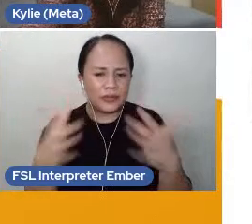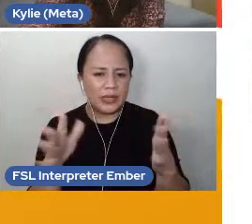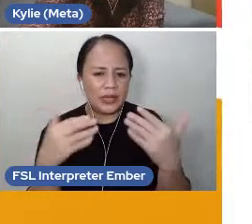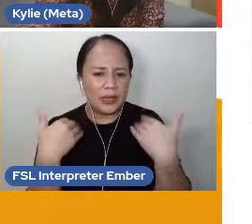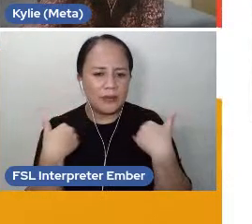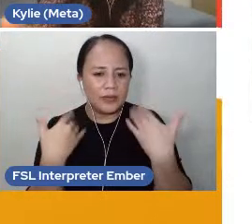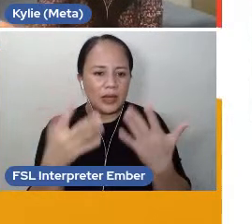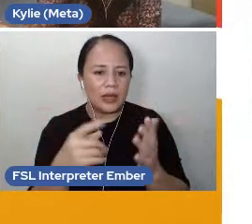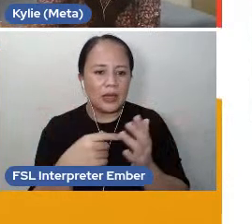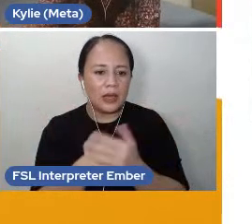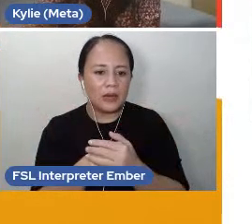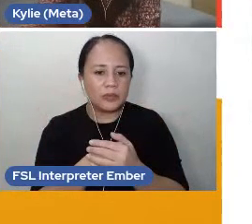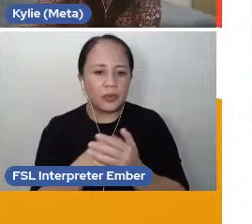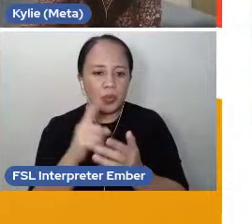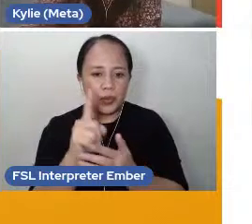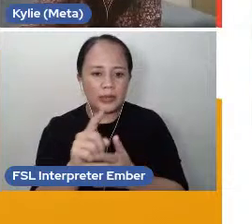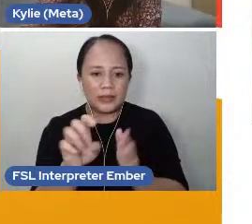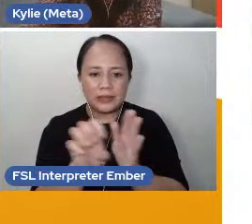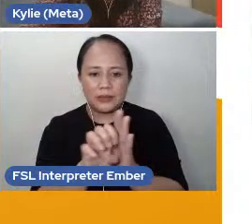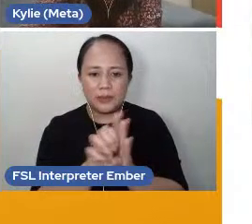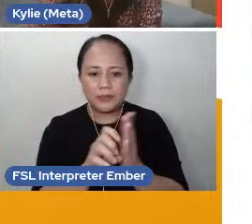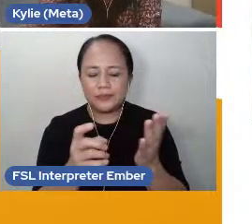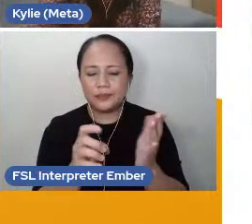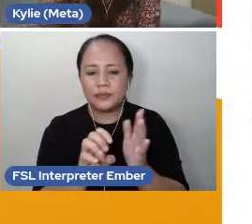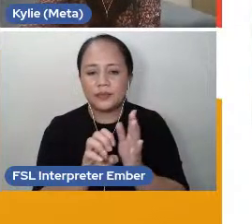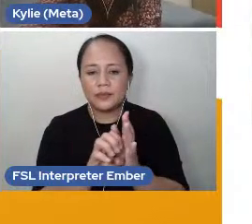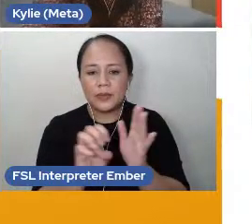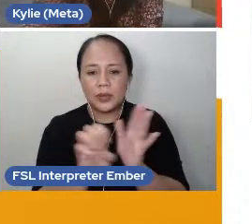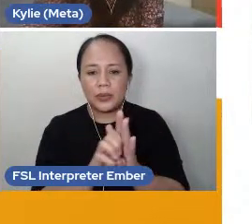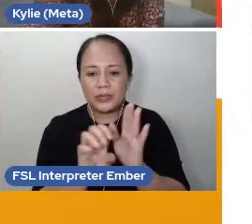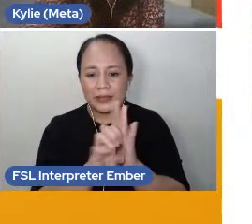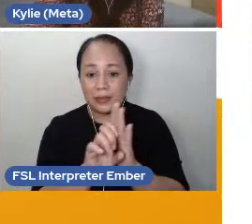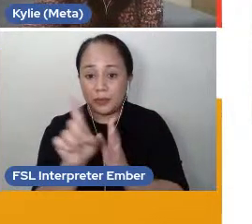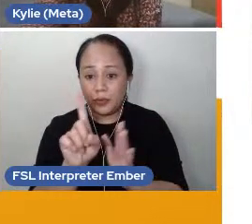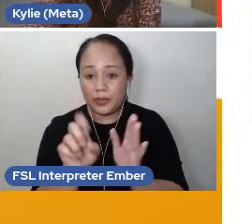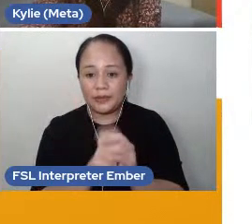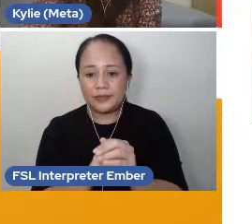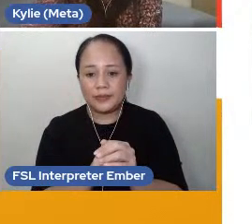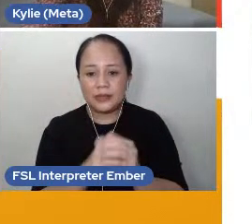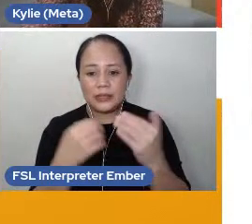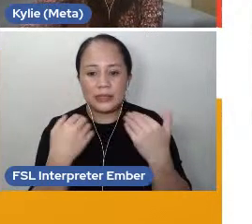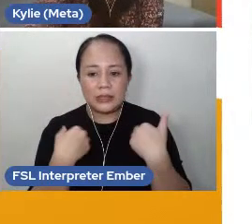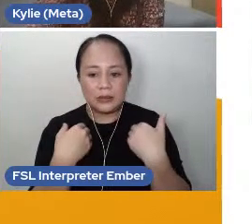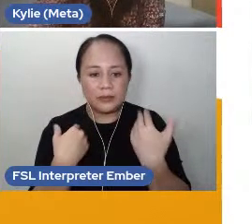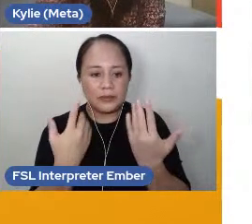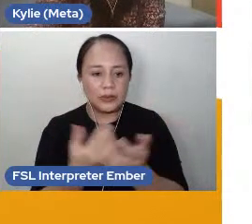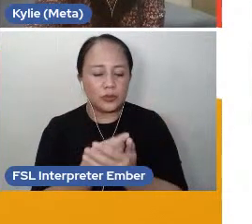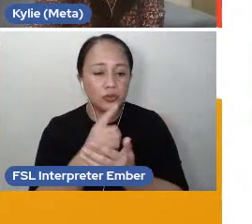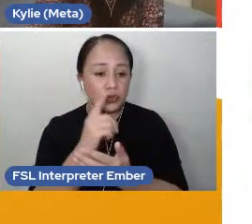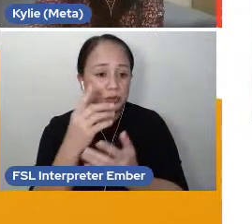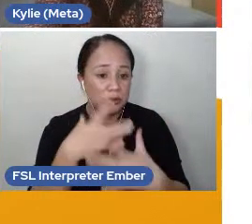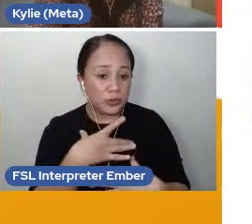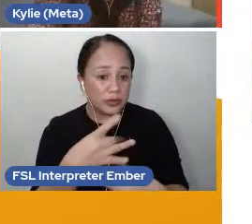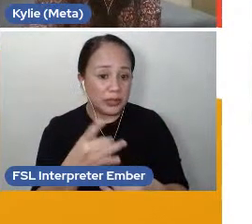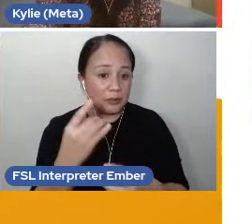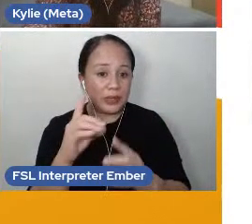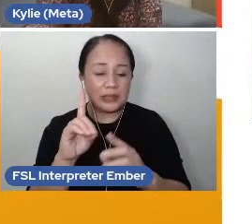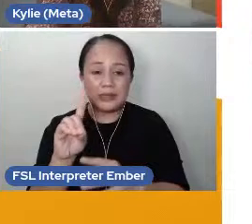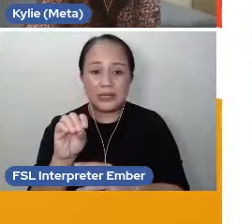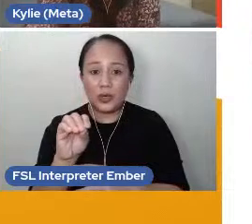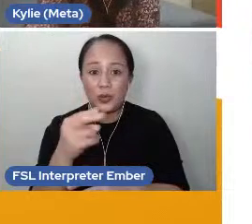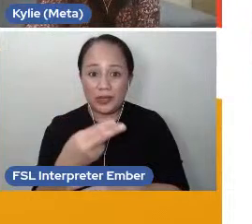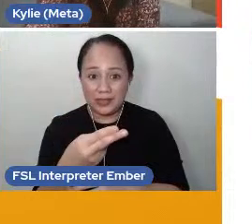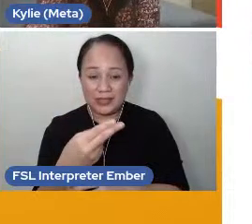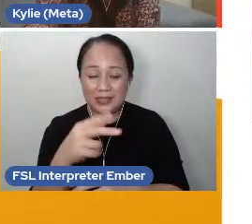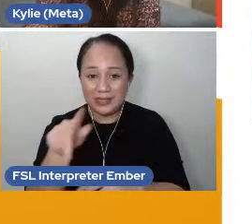had a look at one. Let's just go through one as an example. This is an interesting one, actually, because this is by the Department of Health in